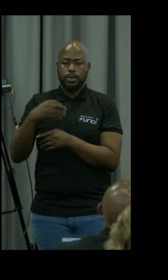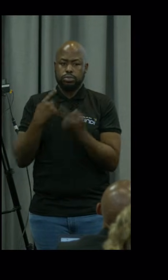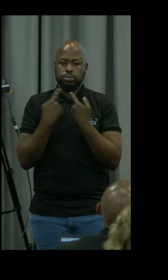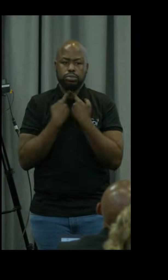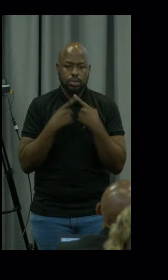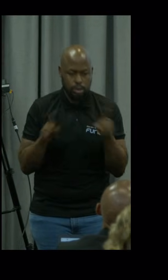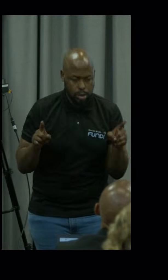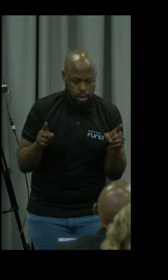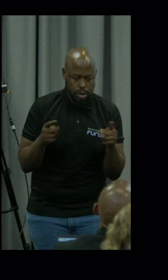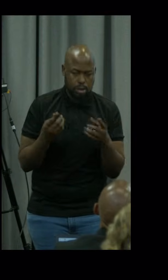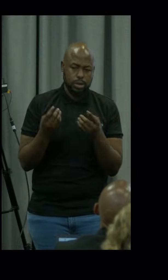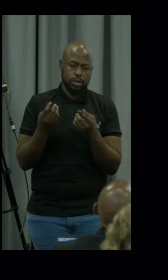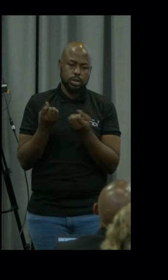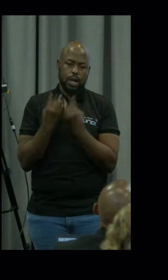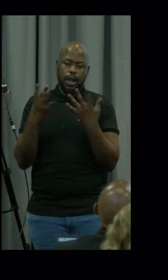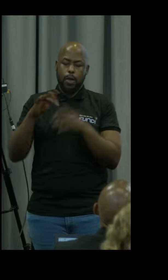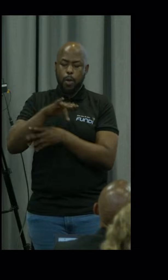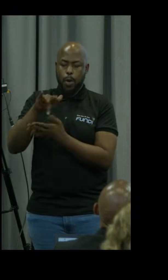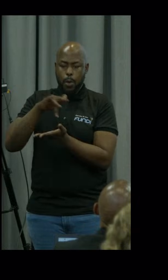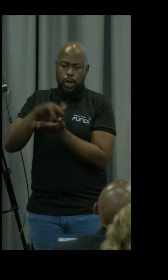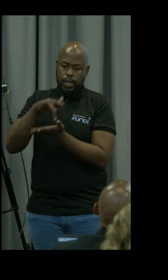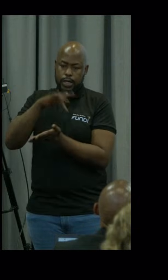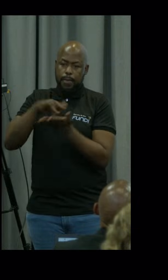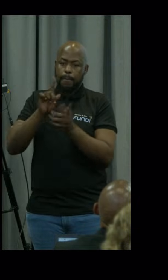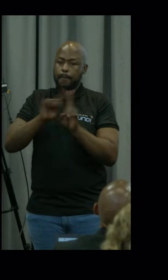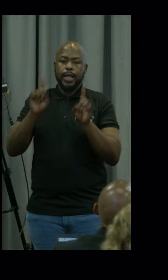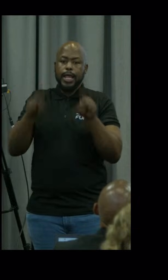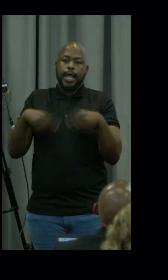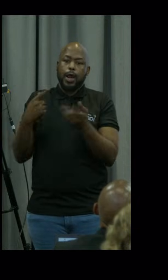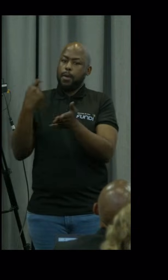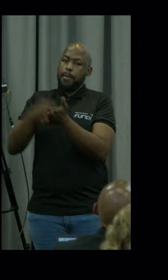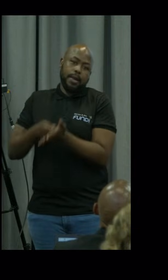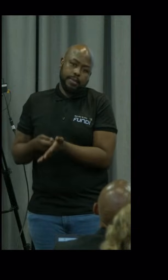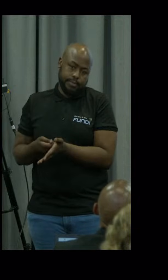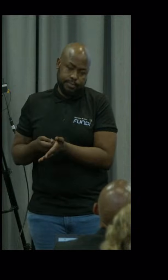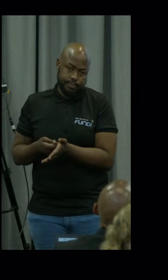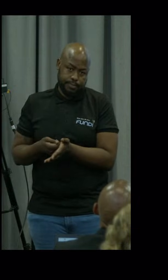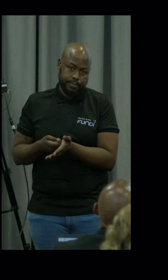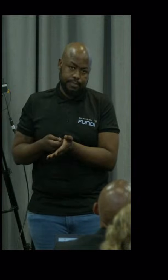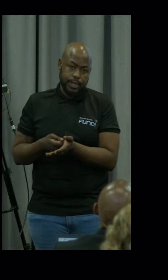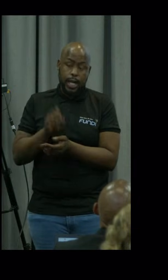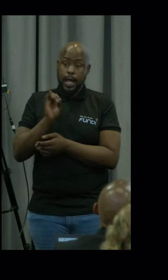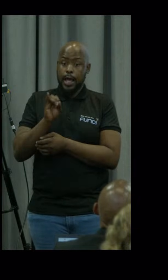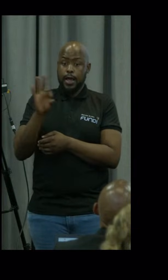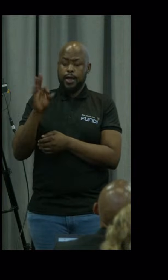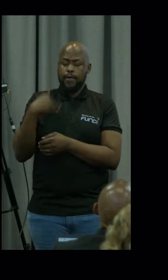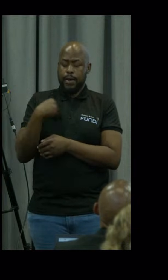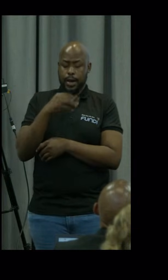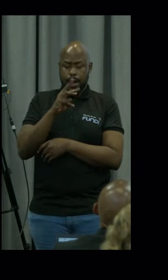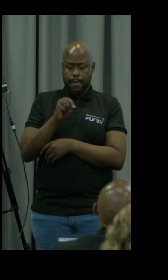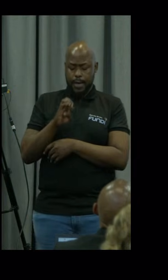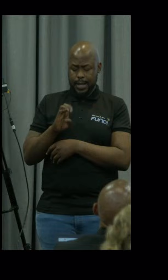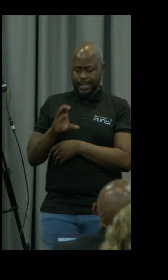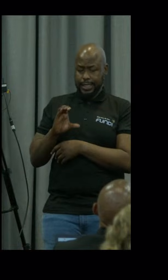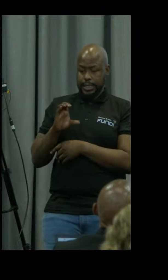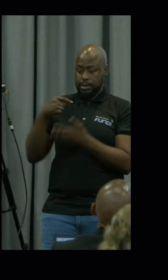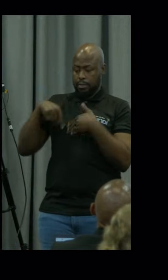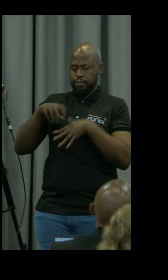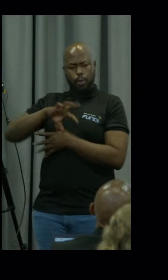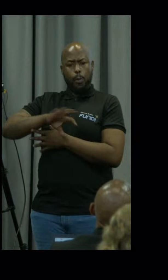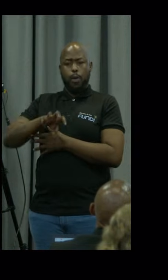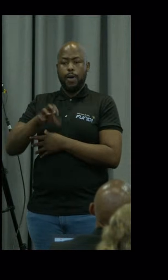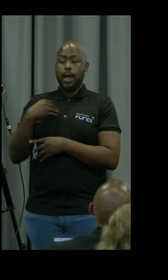of posts that they can't afford. All right? So if I am an MEC in a province and